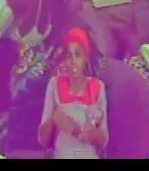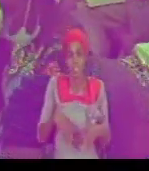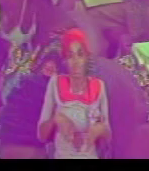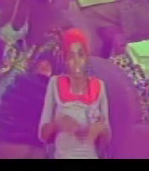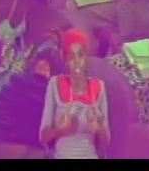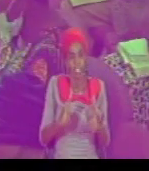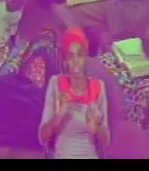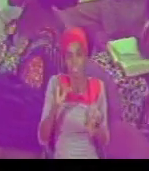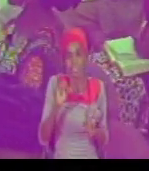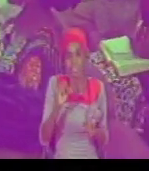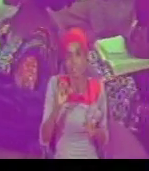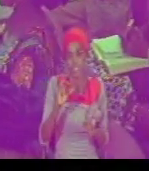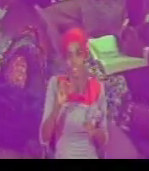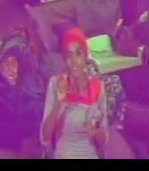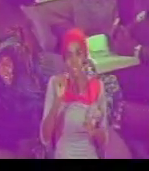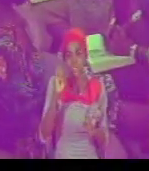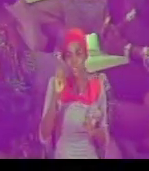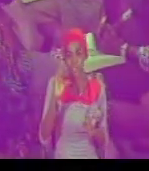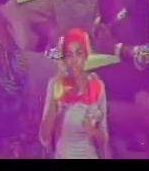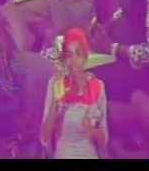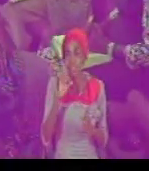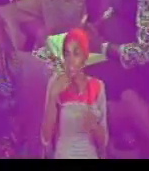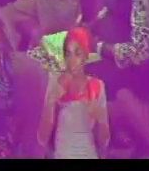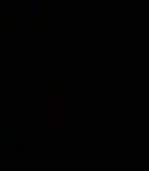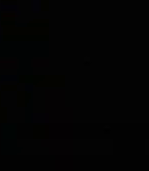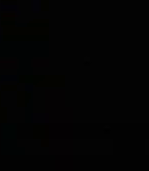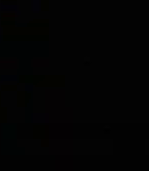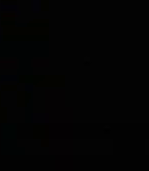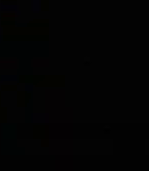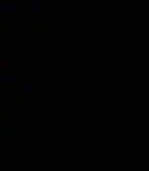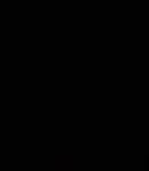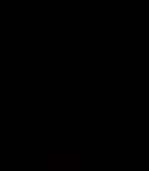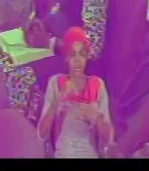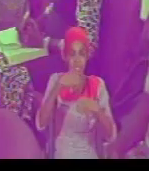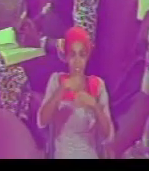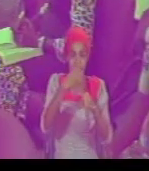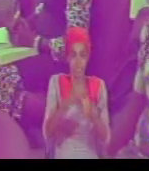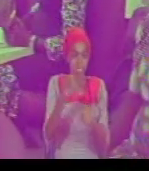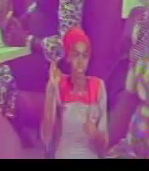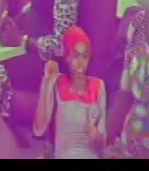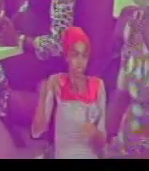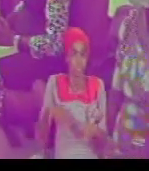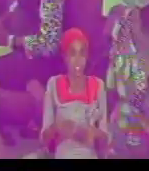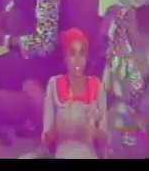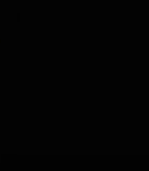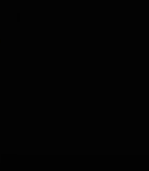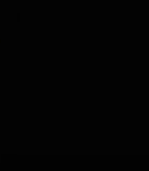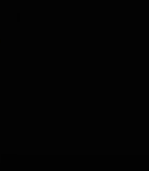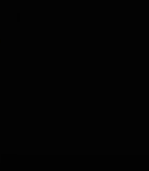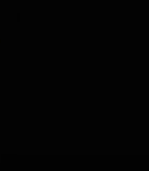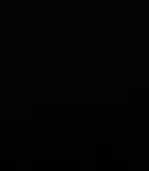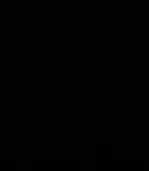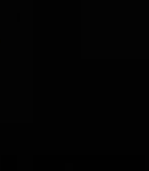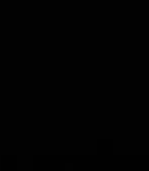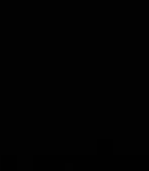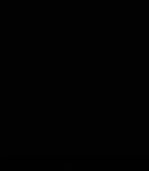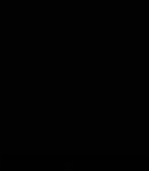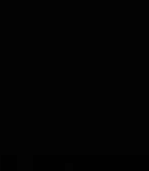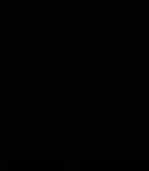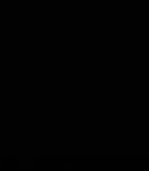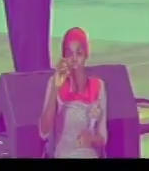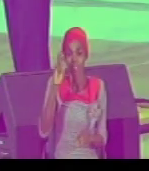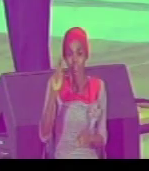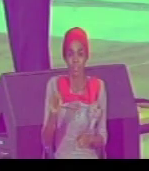Rejoice in him that made him. Let the children of Zion be joyful in him.